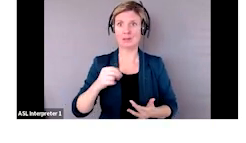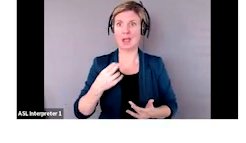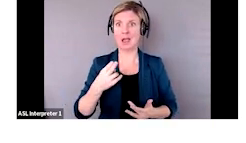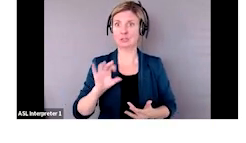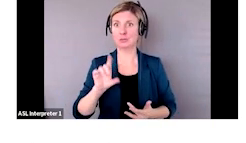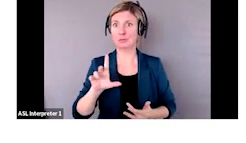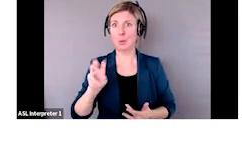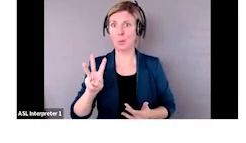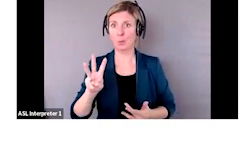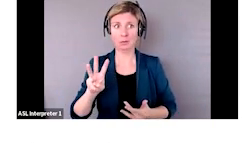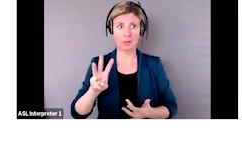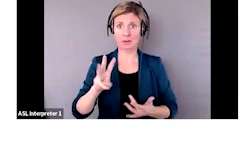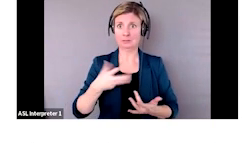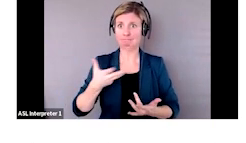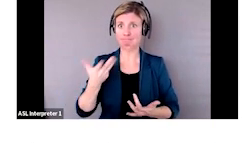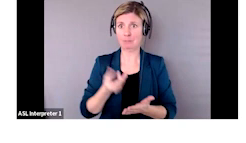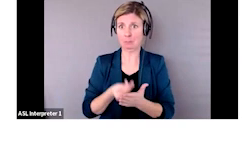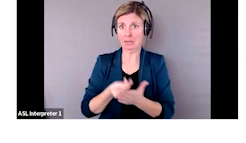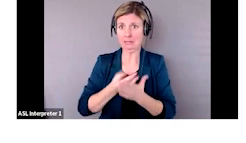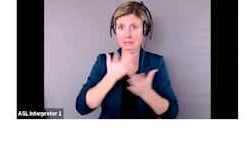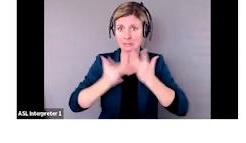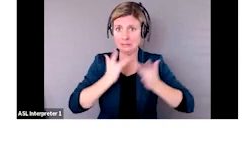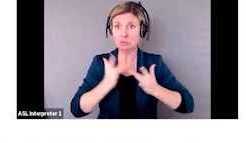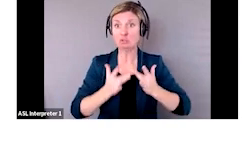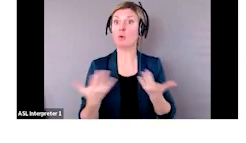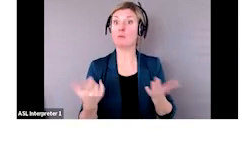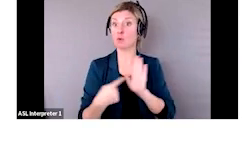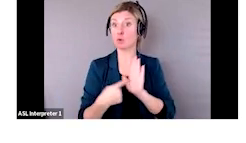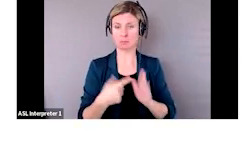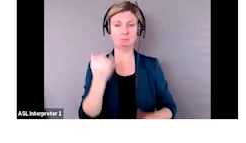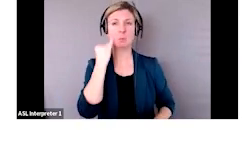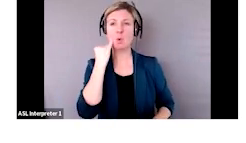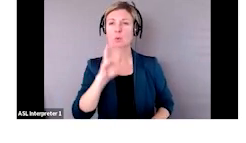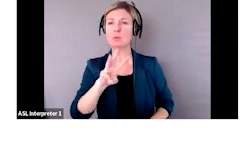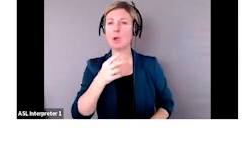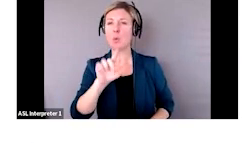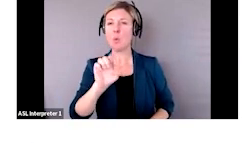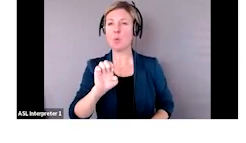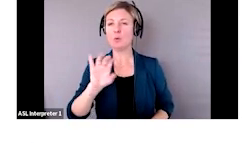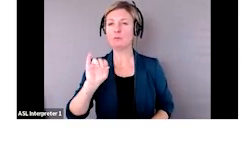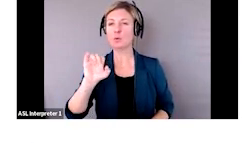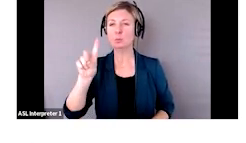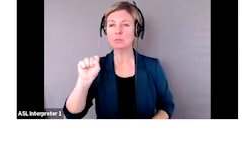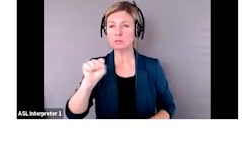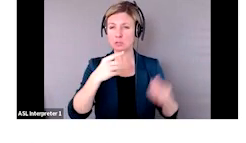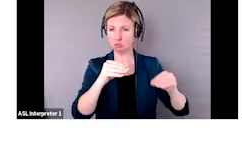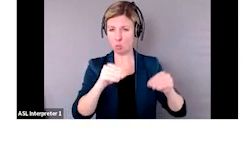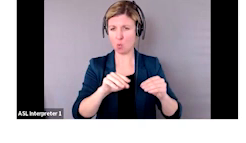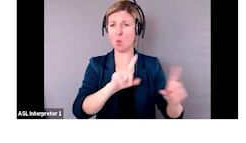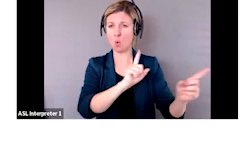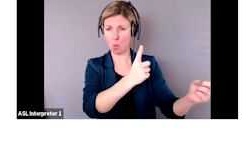Foods, as an example. And what happens is they say, well, I need to ship that order to Whole Foods because that's an important channel for